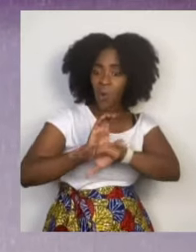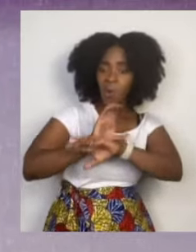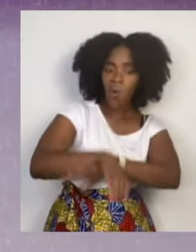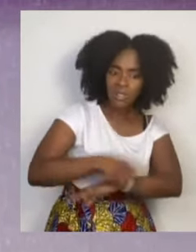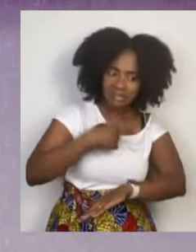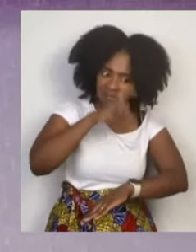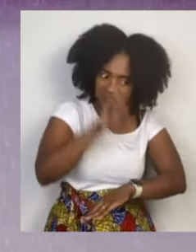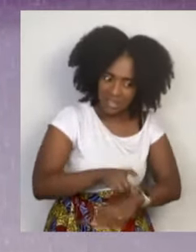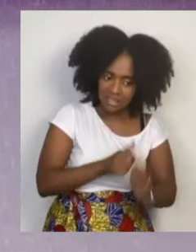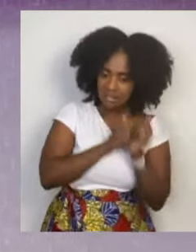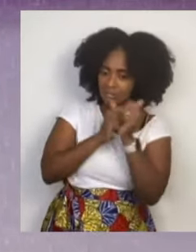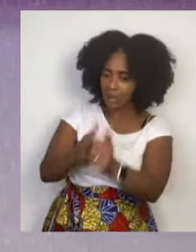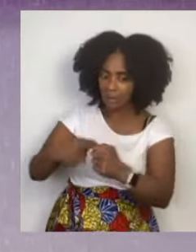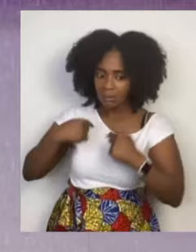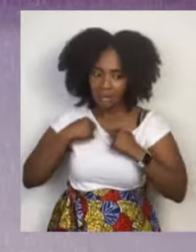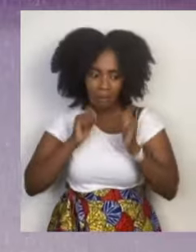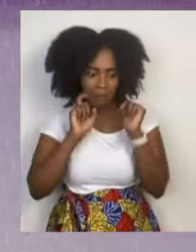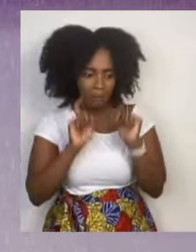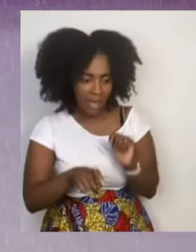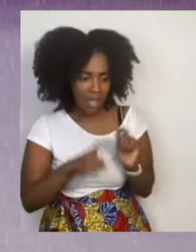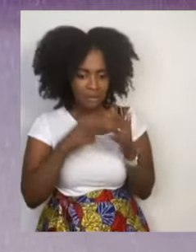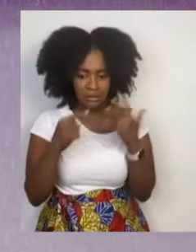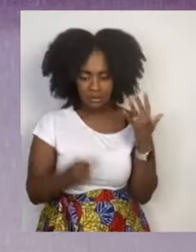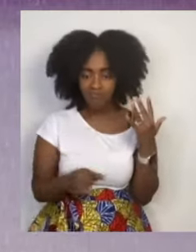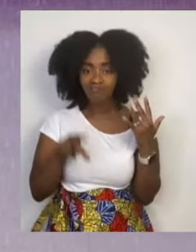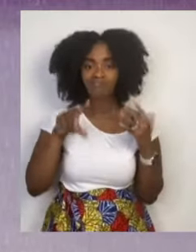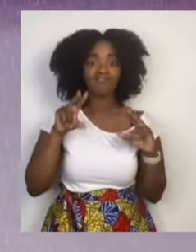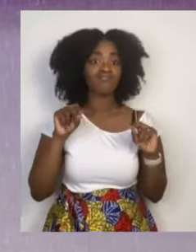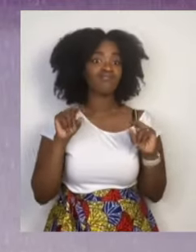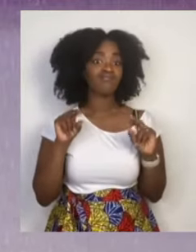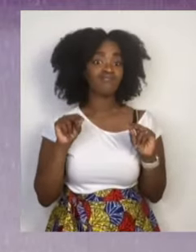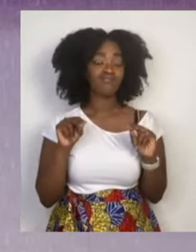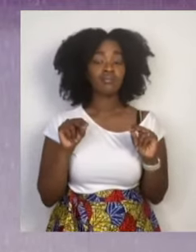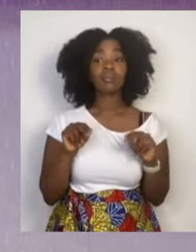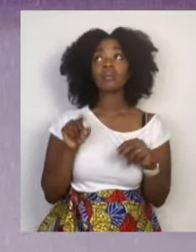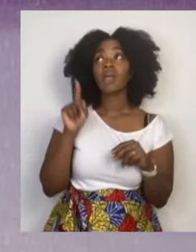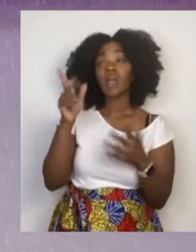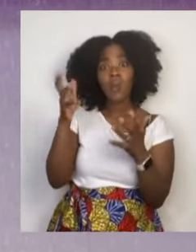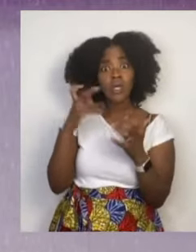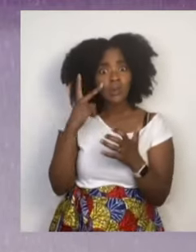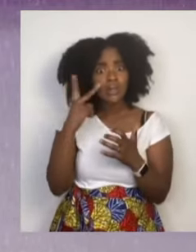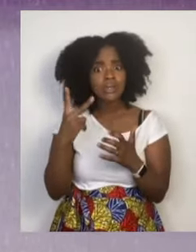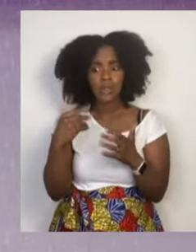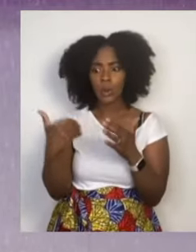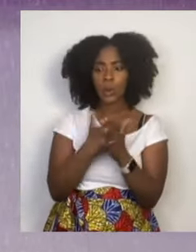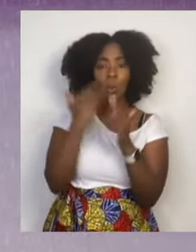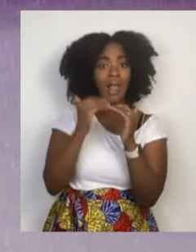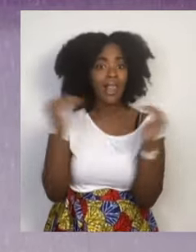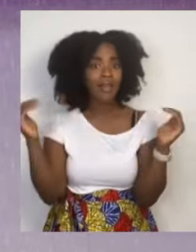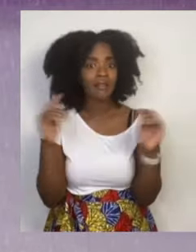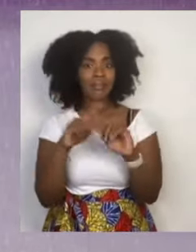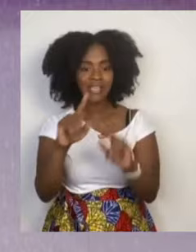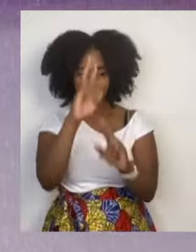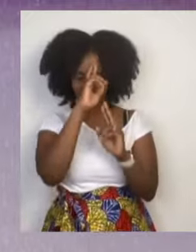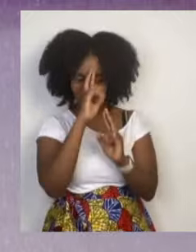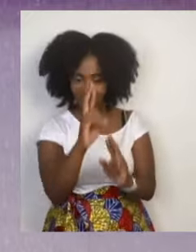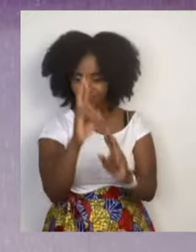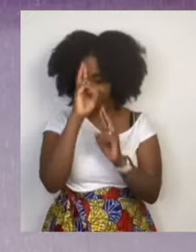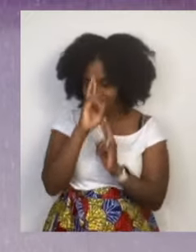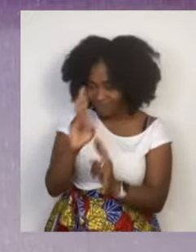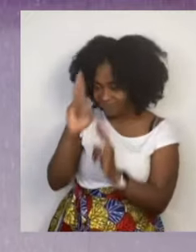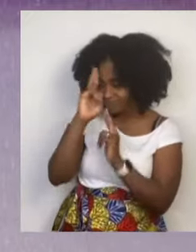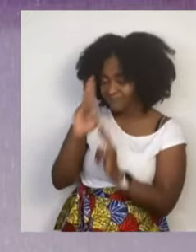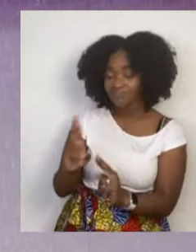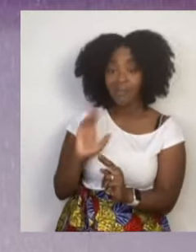to see you live on the next level, but I respect your free will enough to allow you